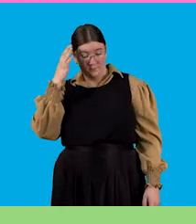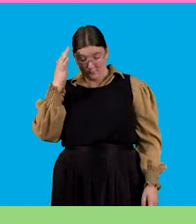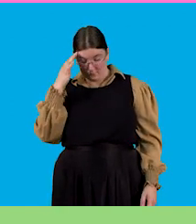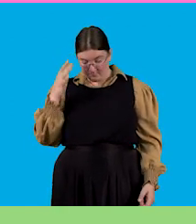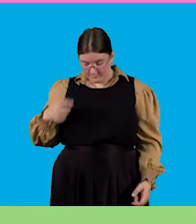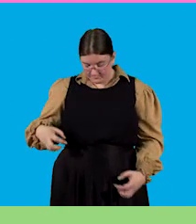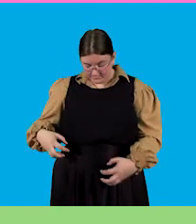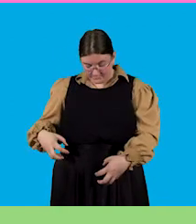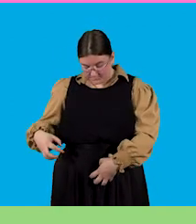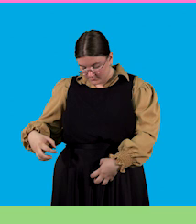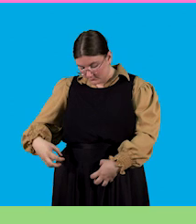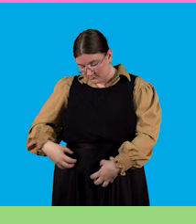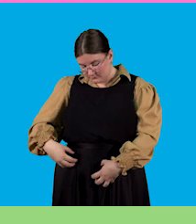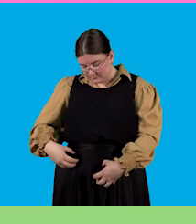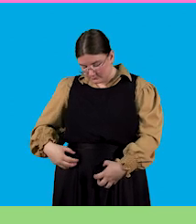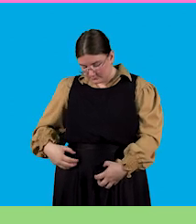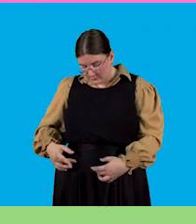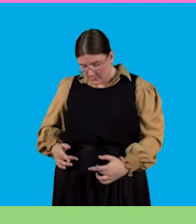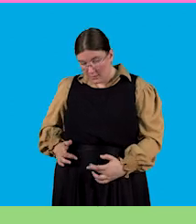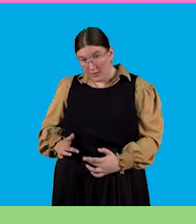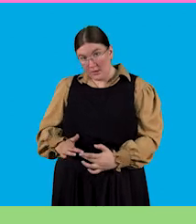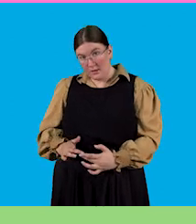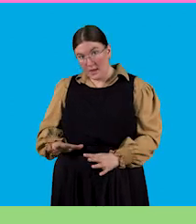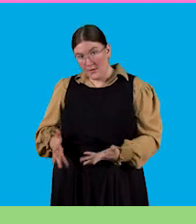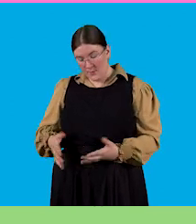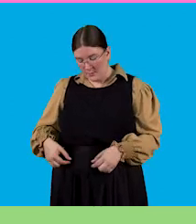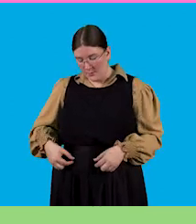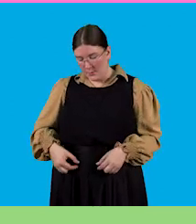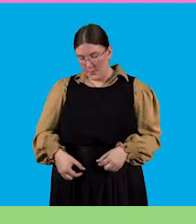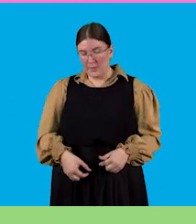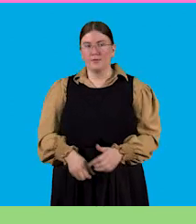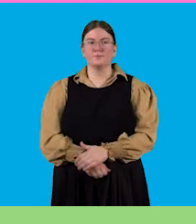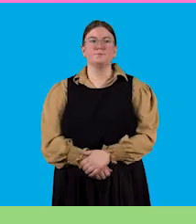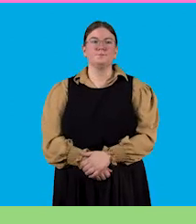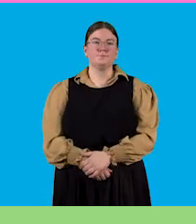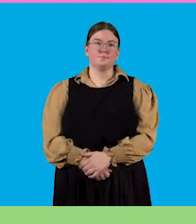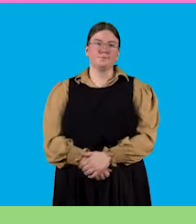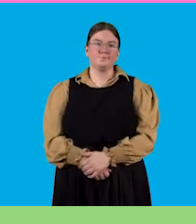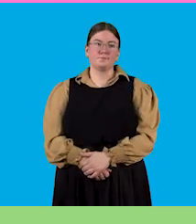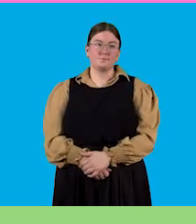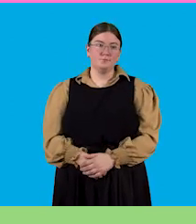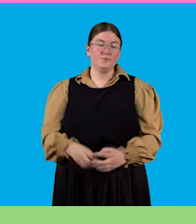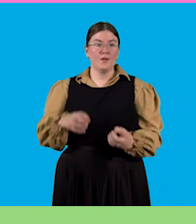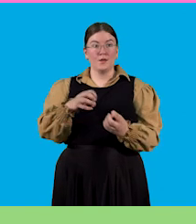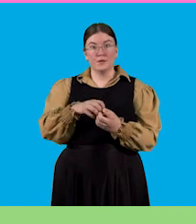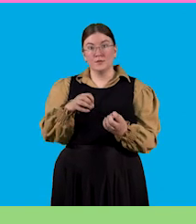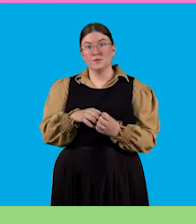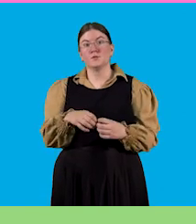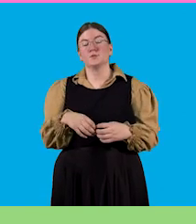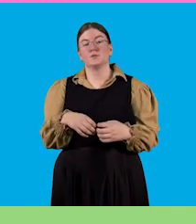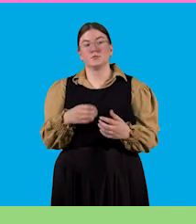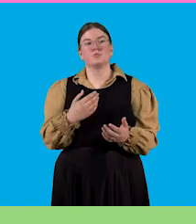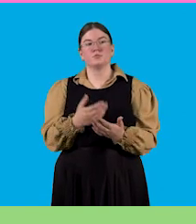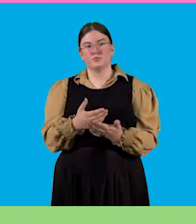ovaries and the uterus, and this is the path that the egg cell or